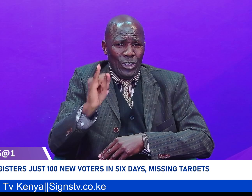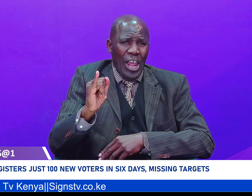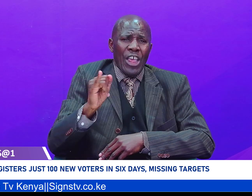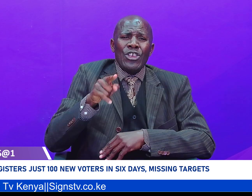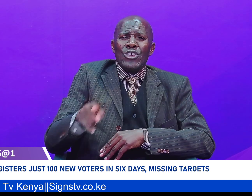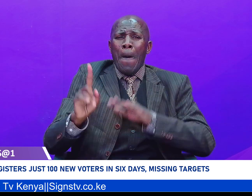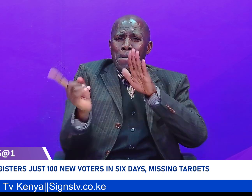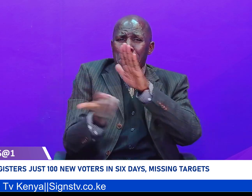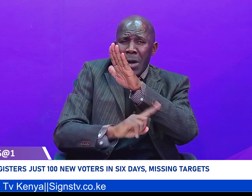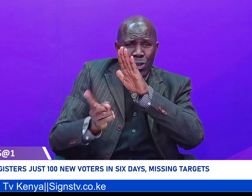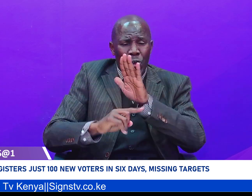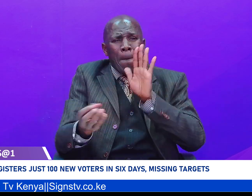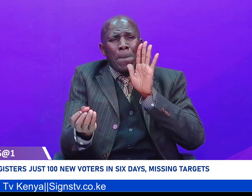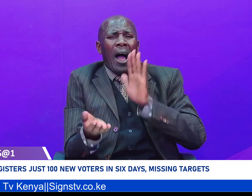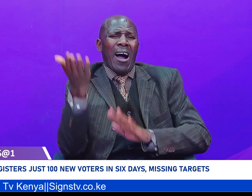post.